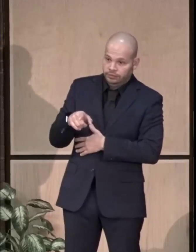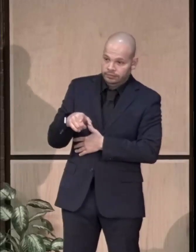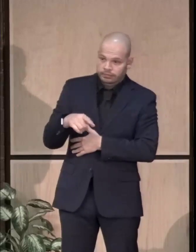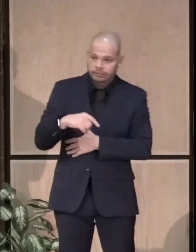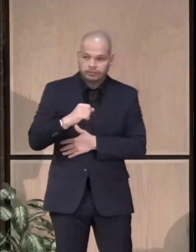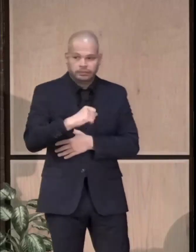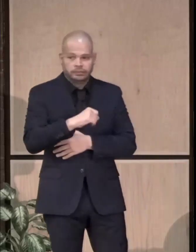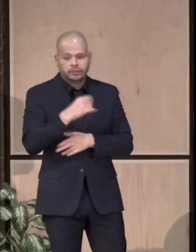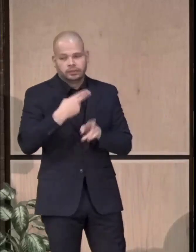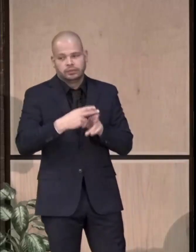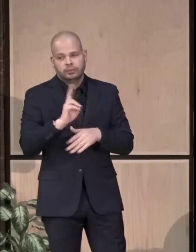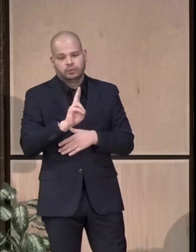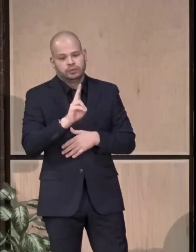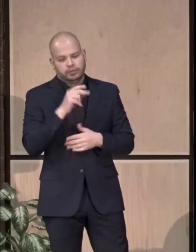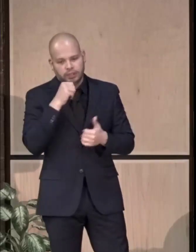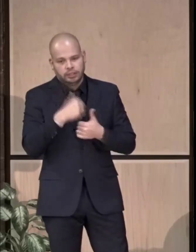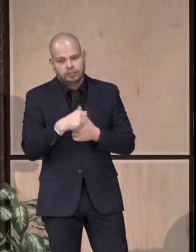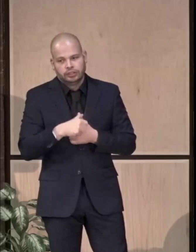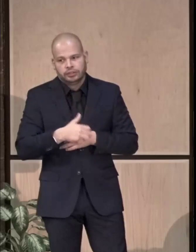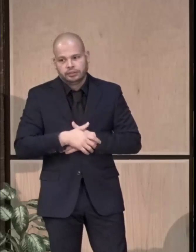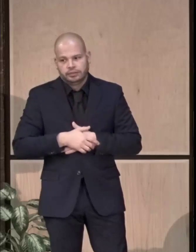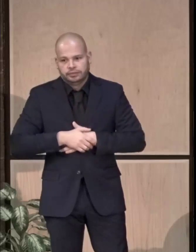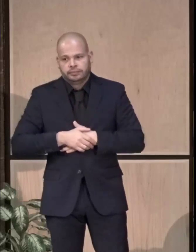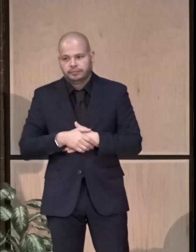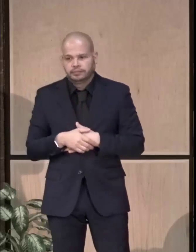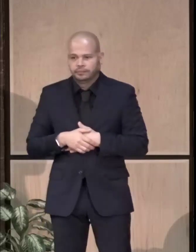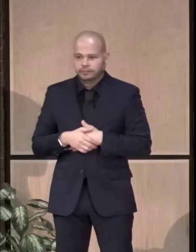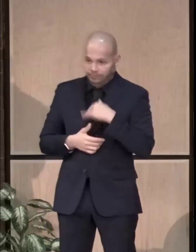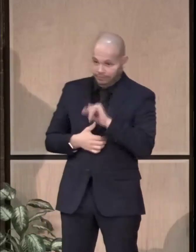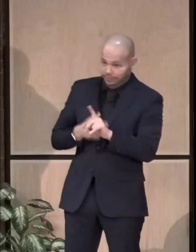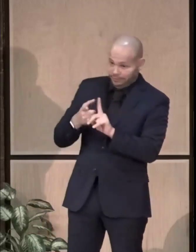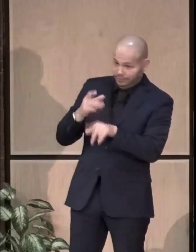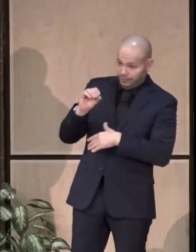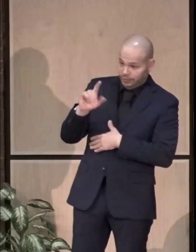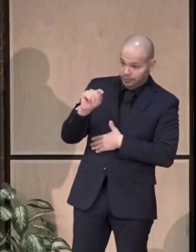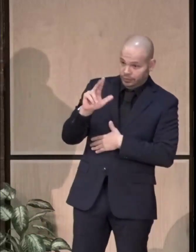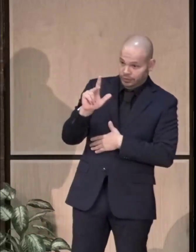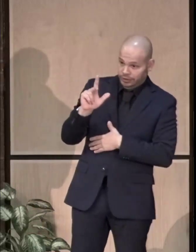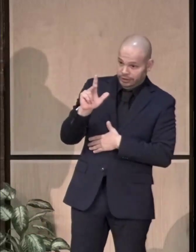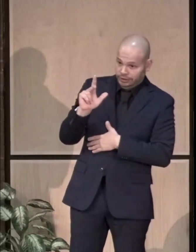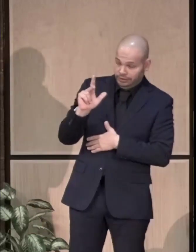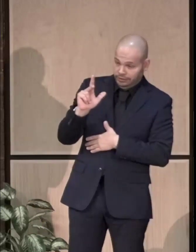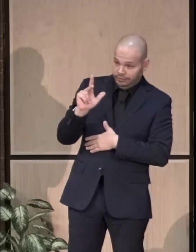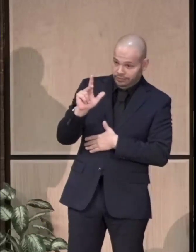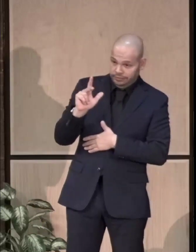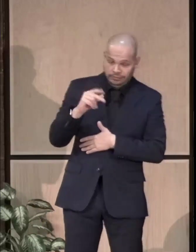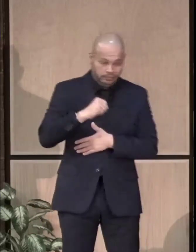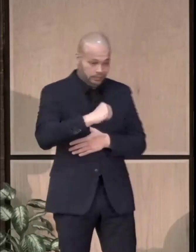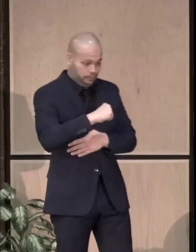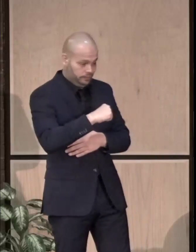dated 23rd of October. Yes. Right? Okay. And in paragraph 3, it says,